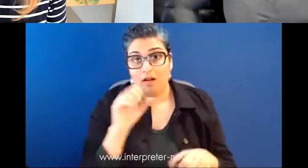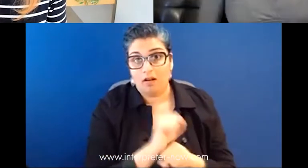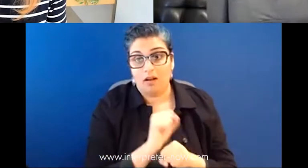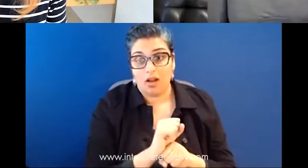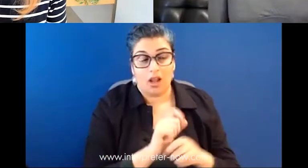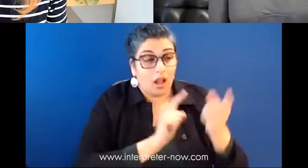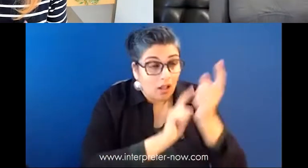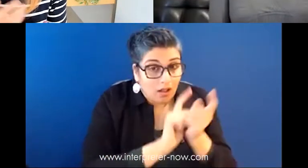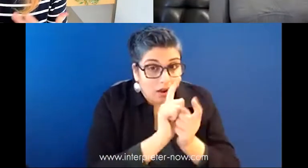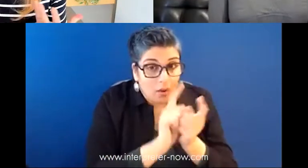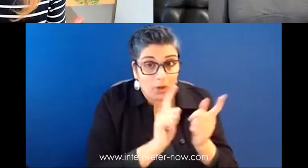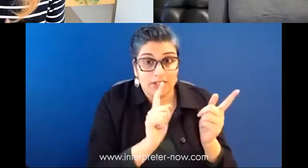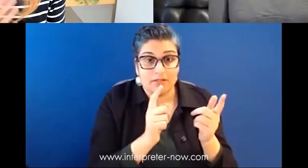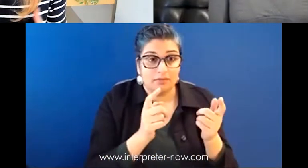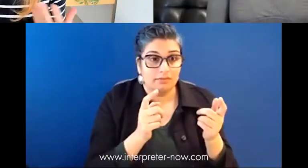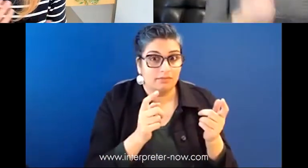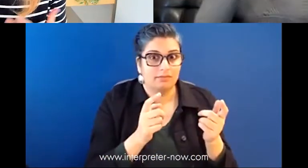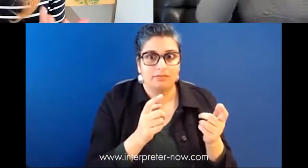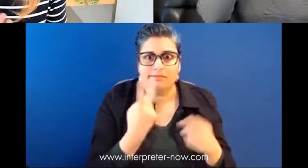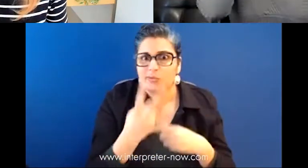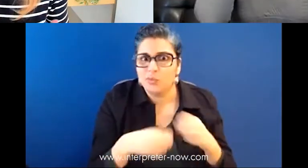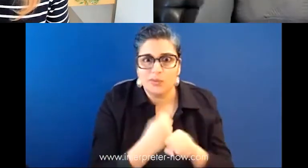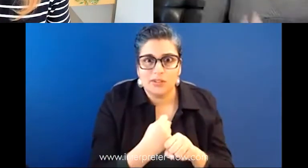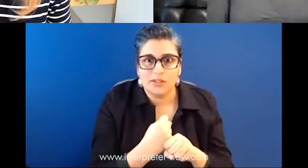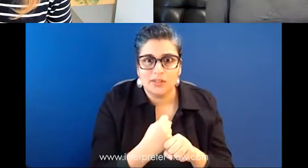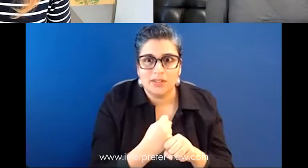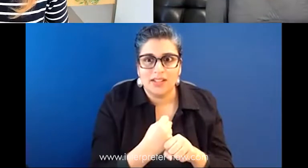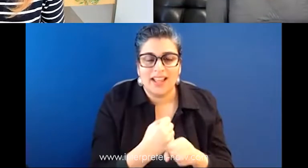years and felt closer to her after knowing what she smelled like.